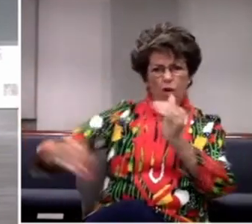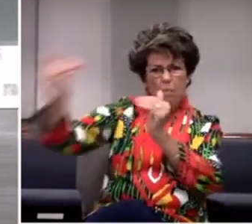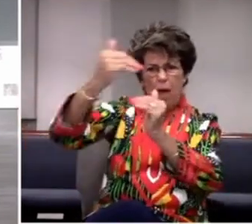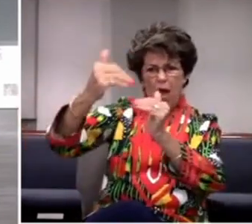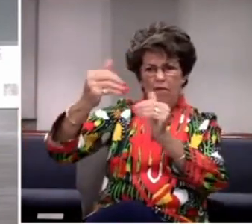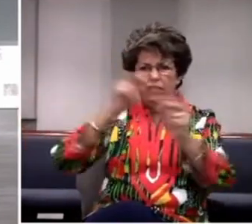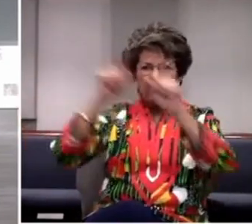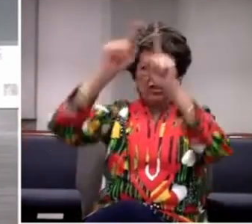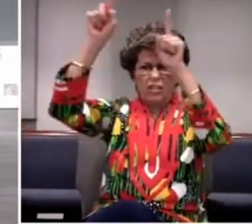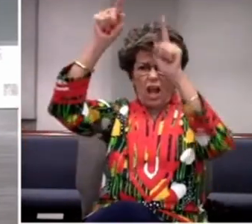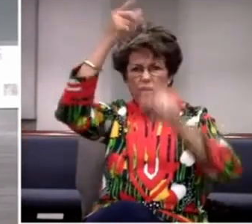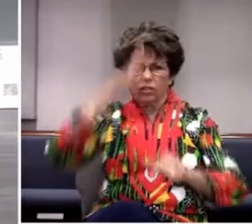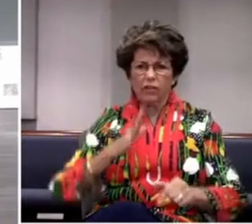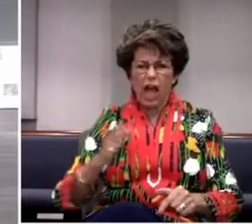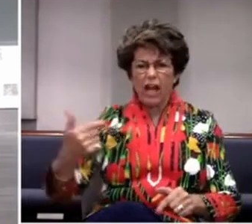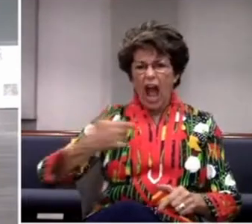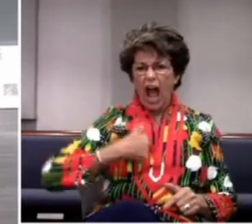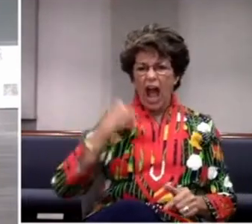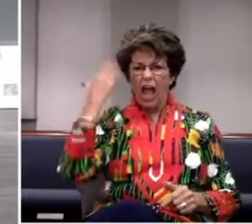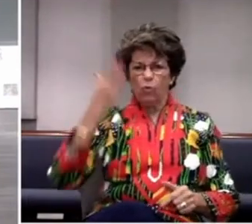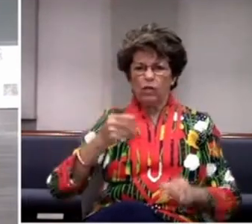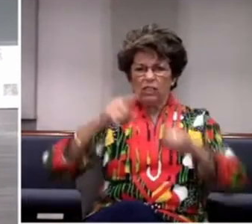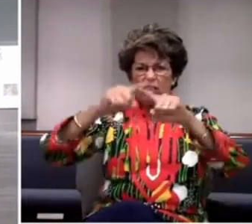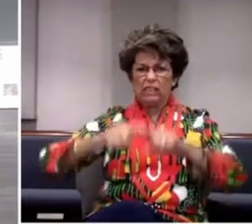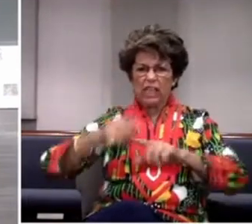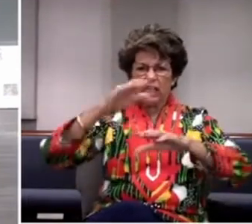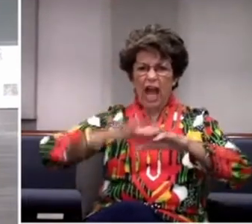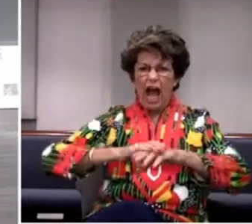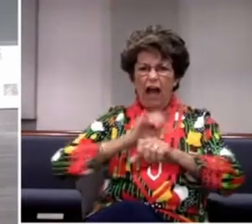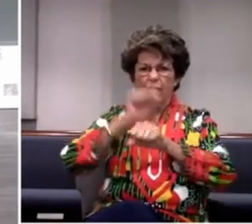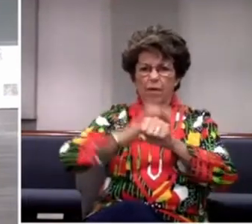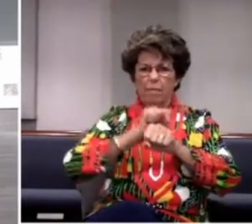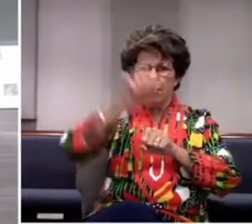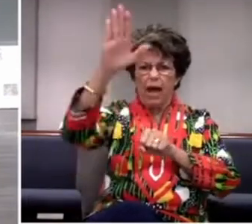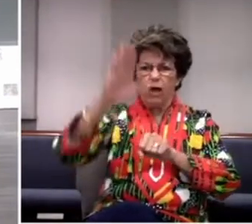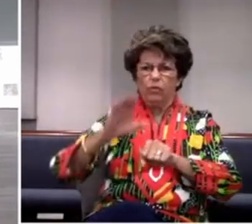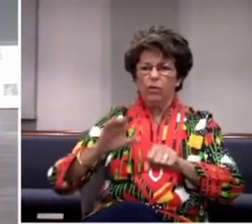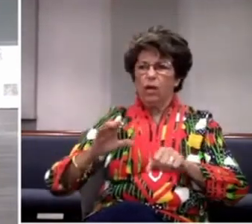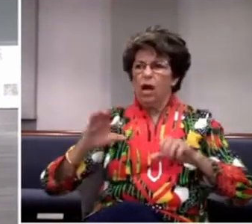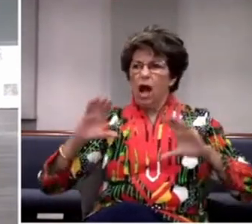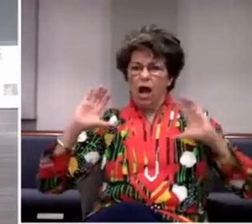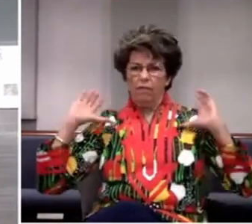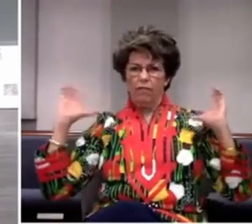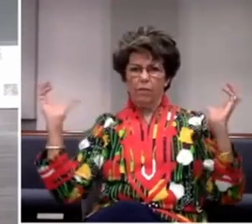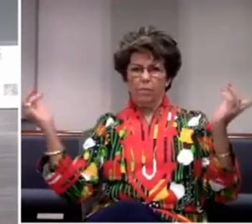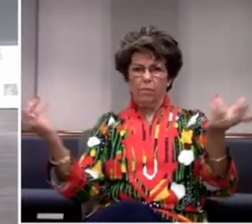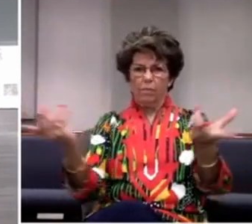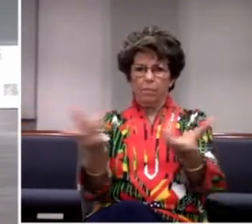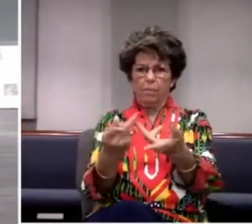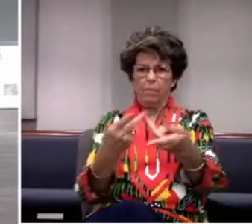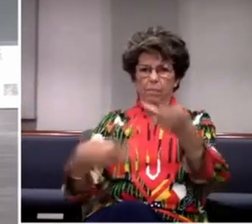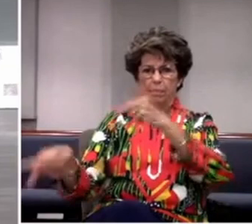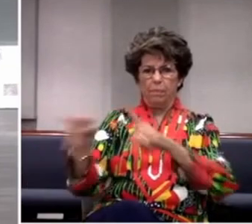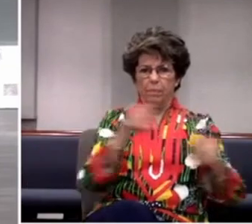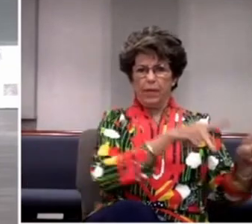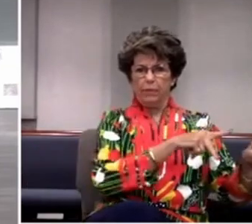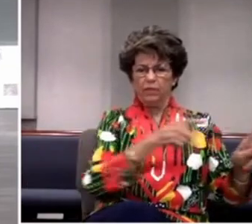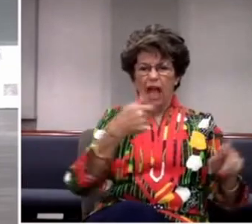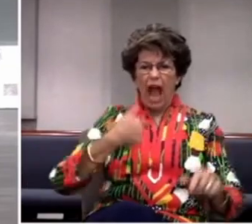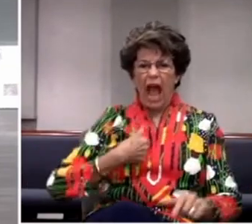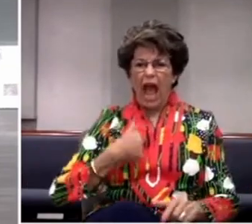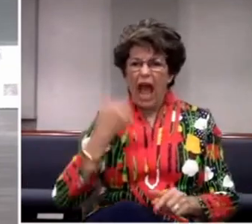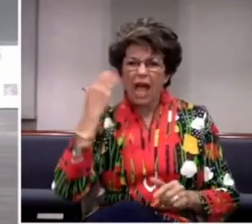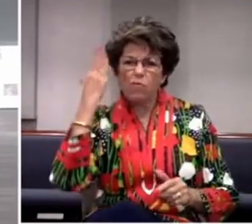God. I will sit also upon the mount of the congregation in the sides of the north. I